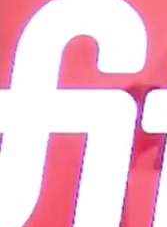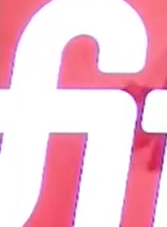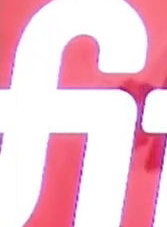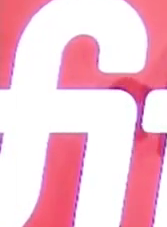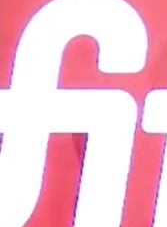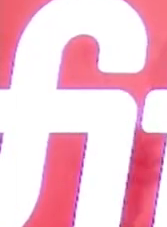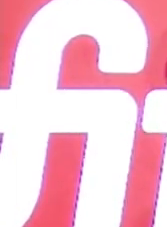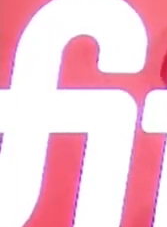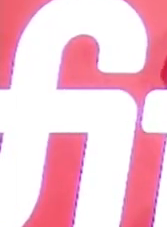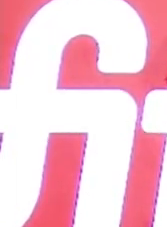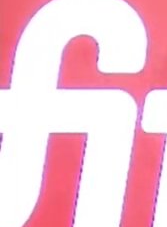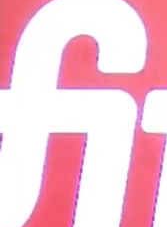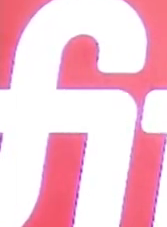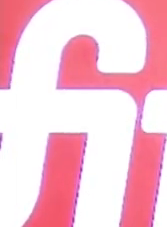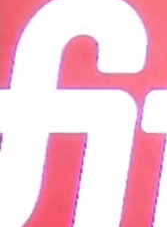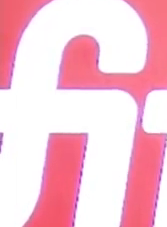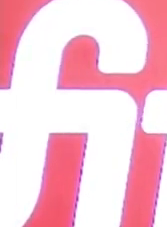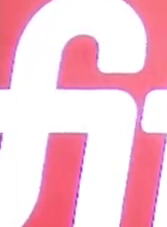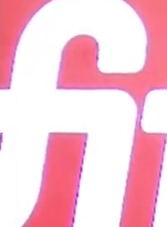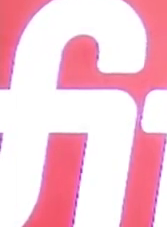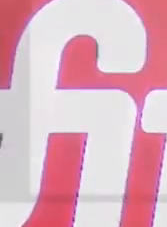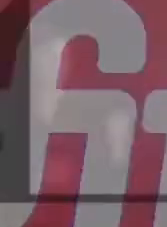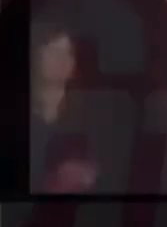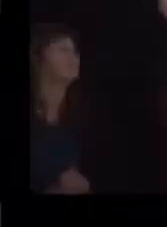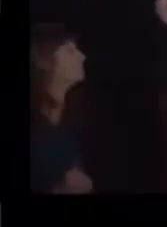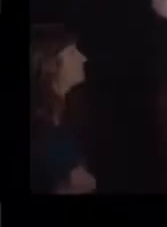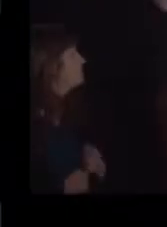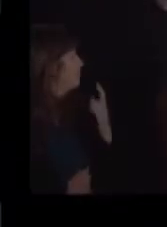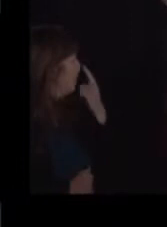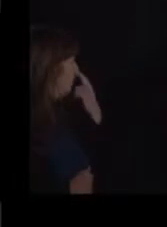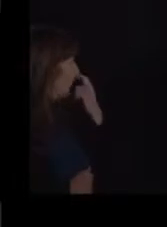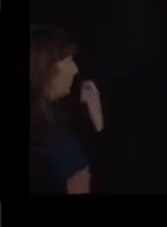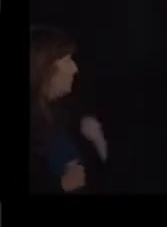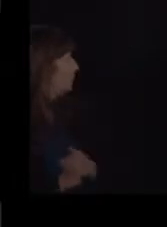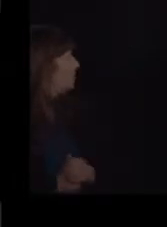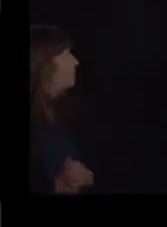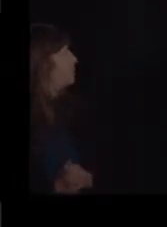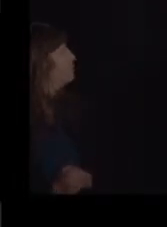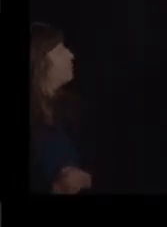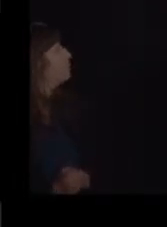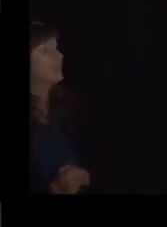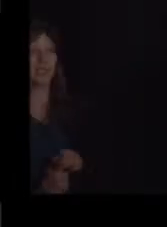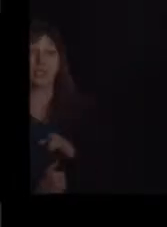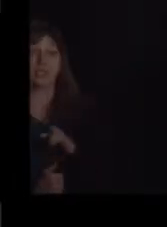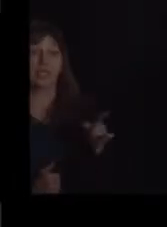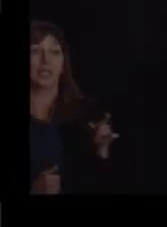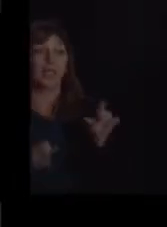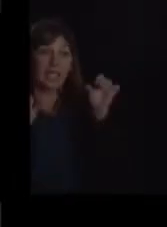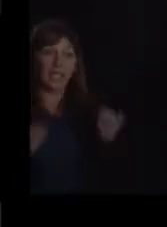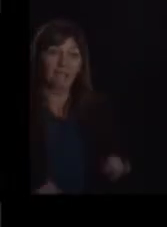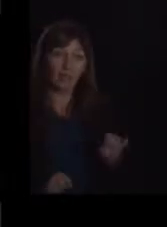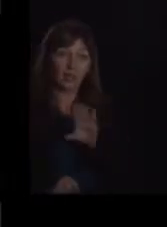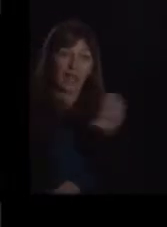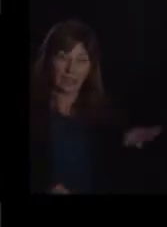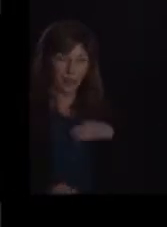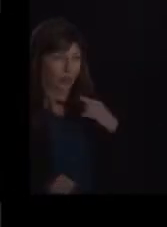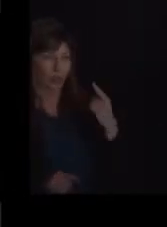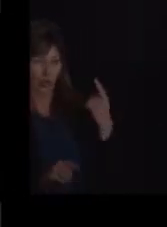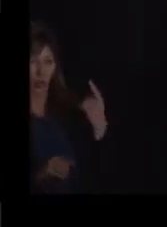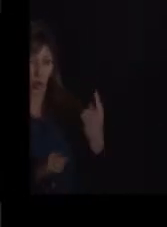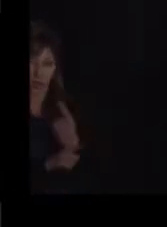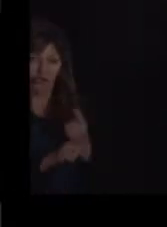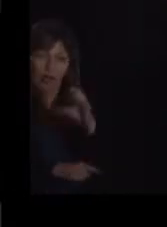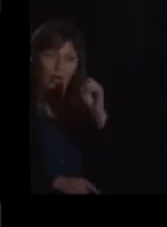Now, this is another one. If you can be original, well done,